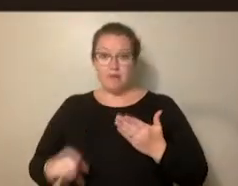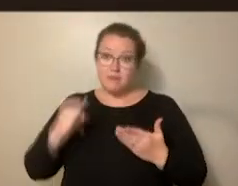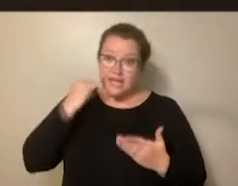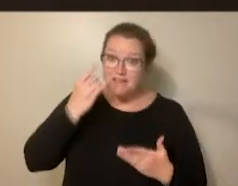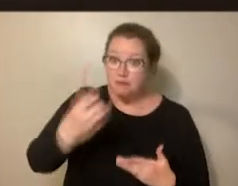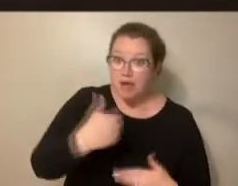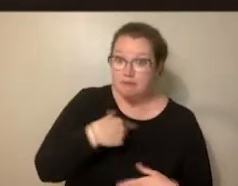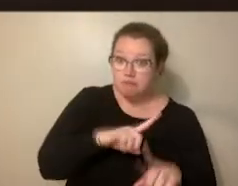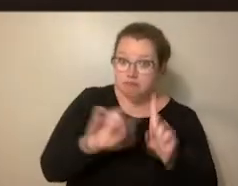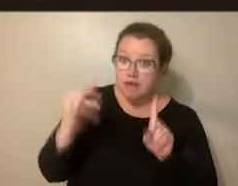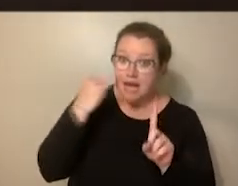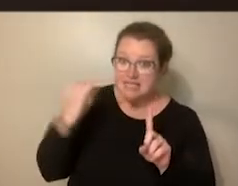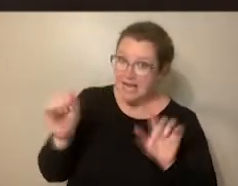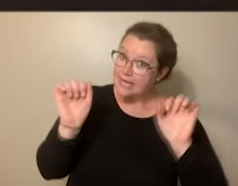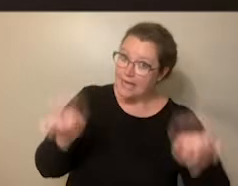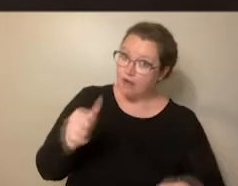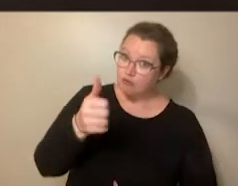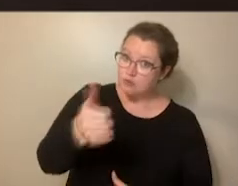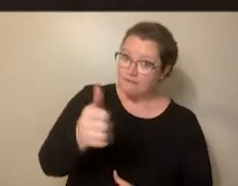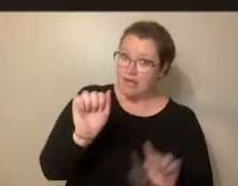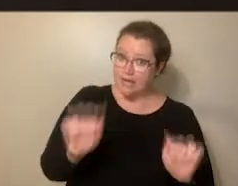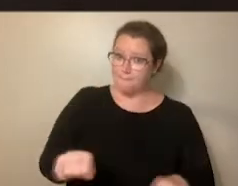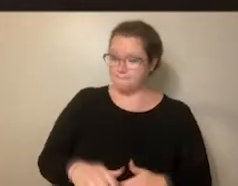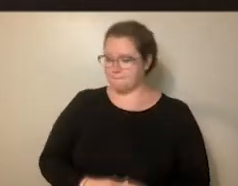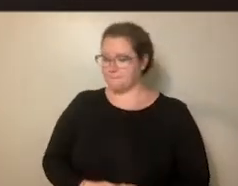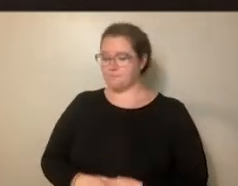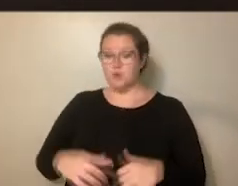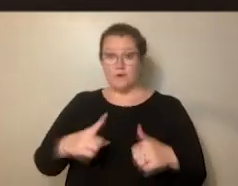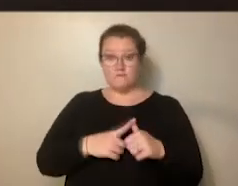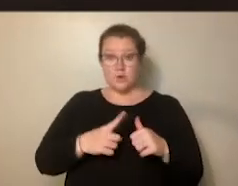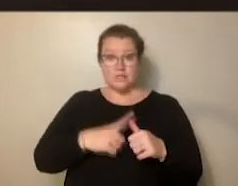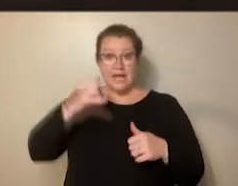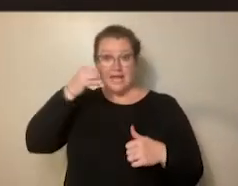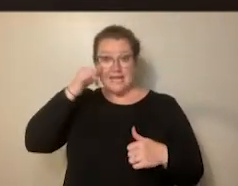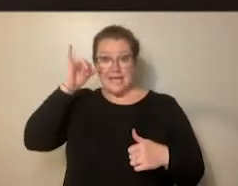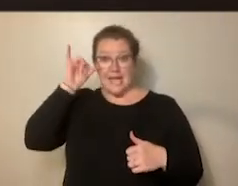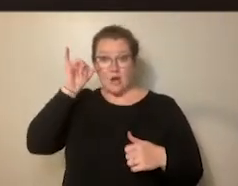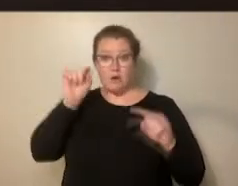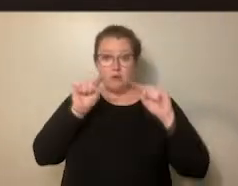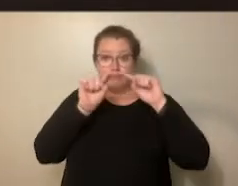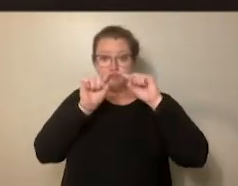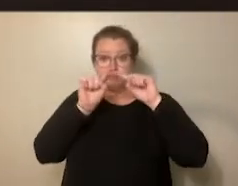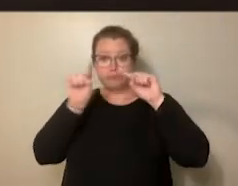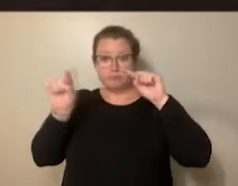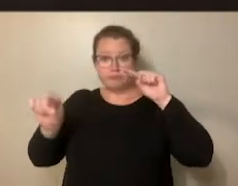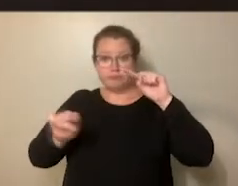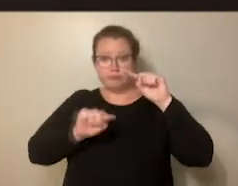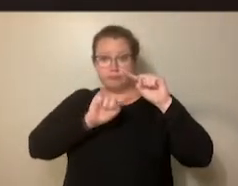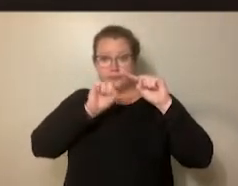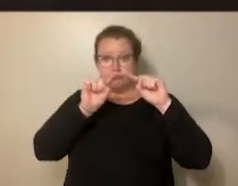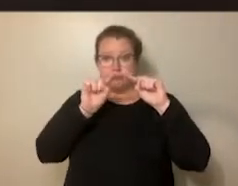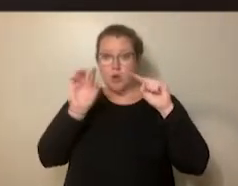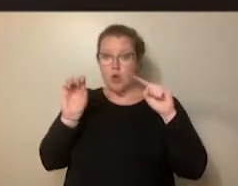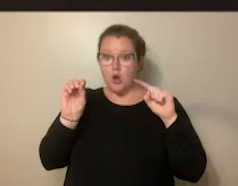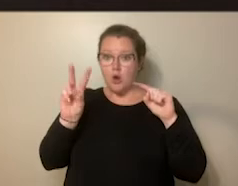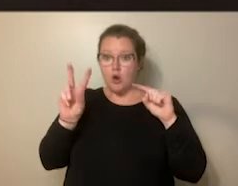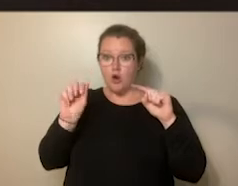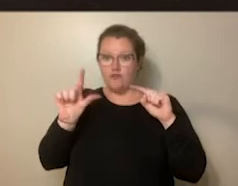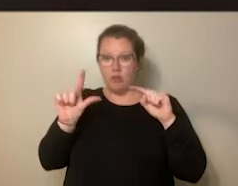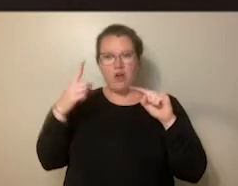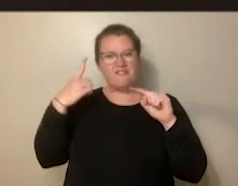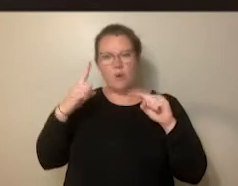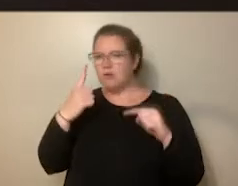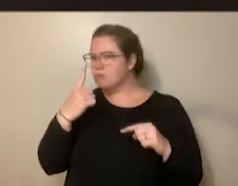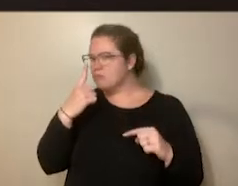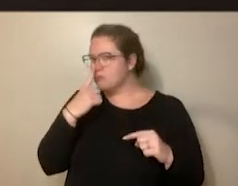way too. To make a cow, I'm going to start off with a rounded oval shape for the snout. My